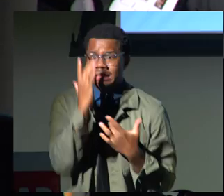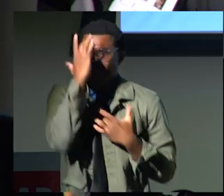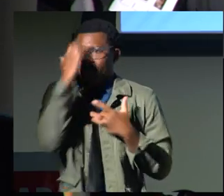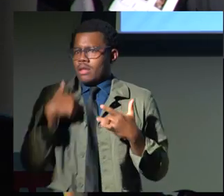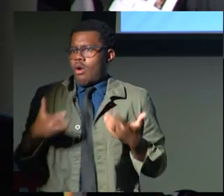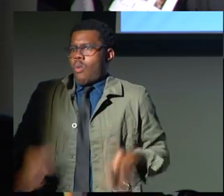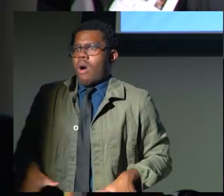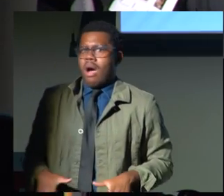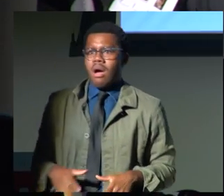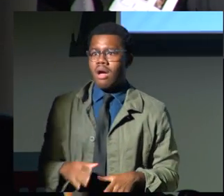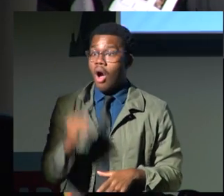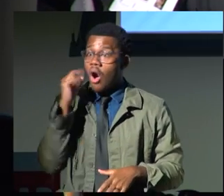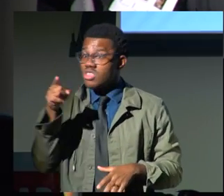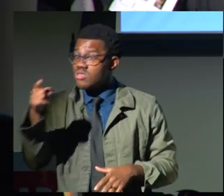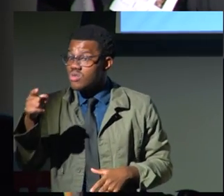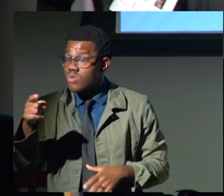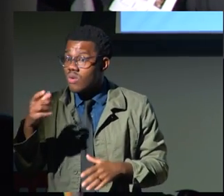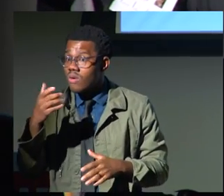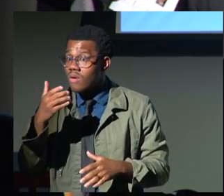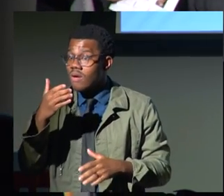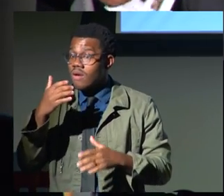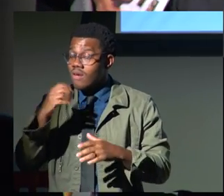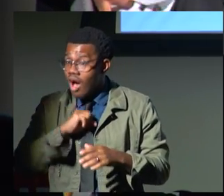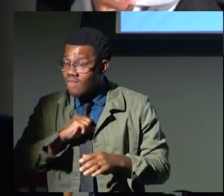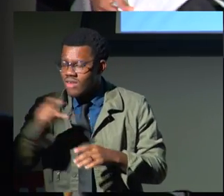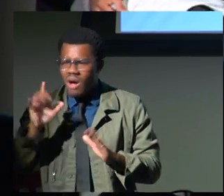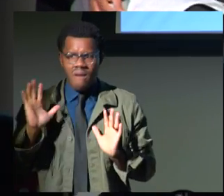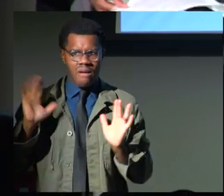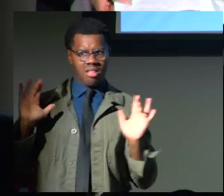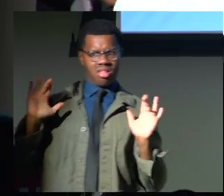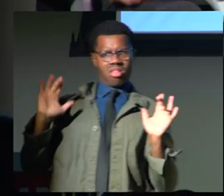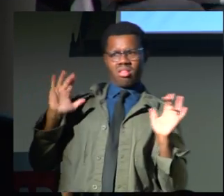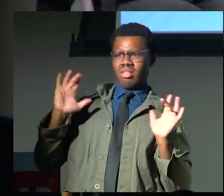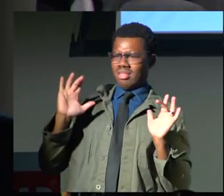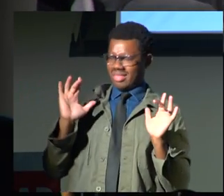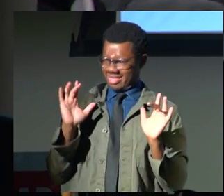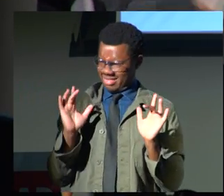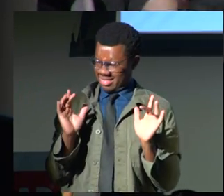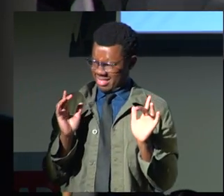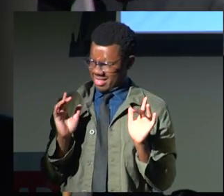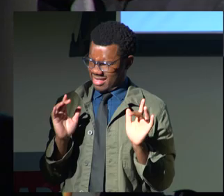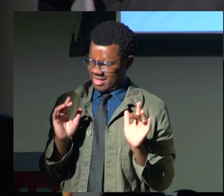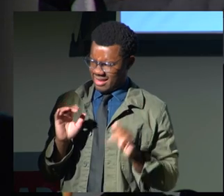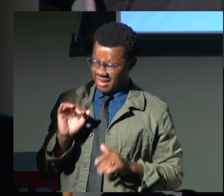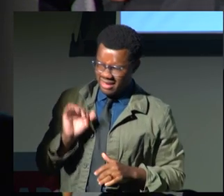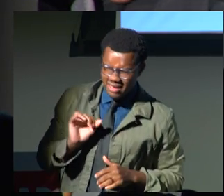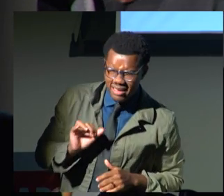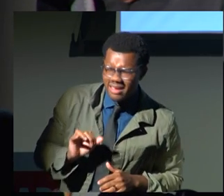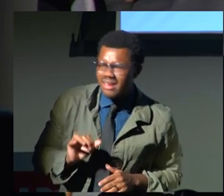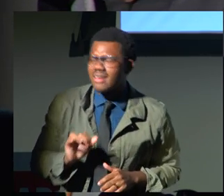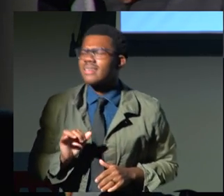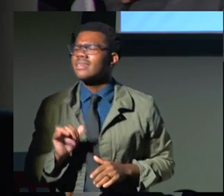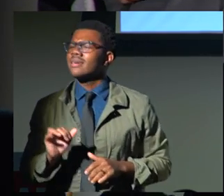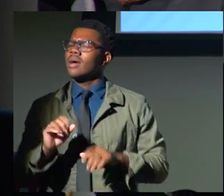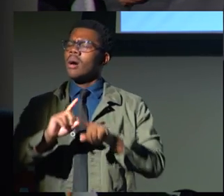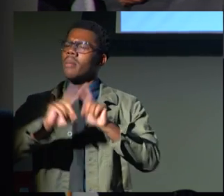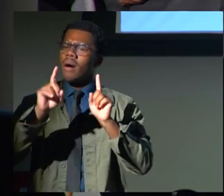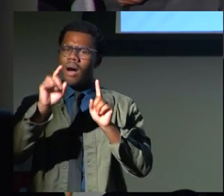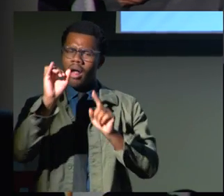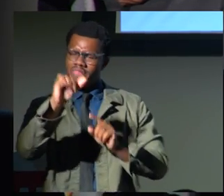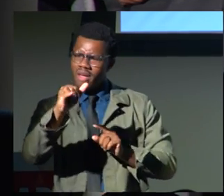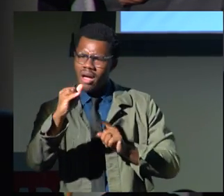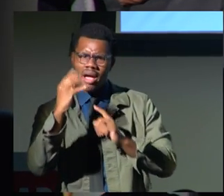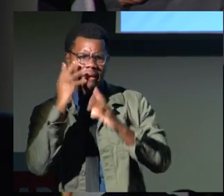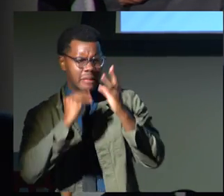weapon now, you cough, oh, you cough. And, you know, it's this whole thing. Don't breathe. But then that experience will,